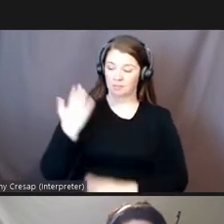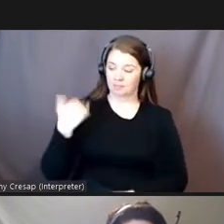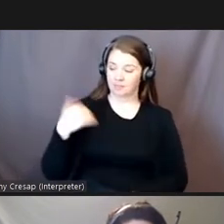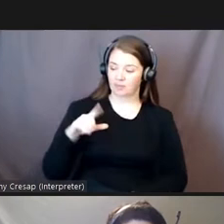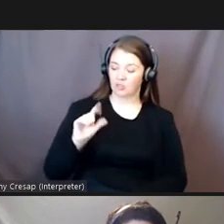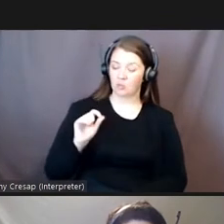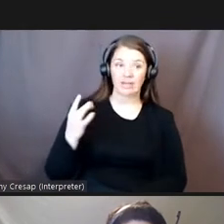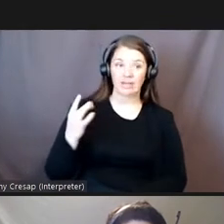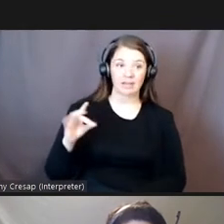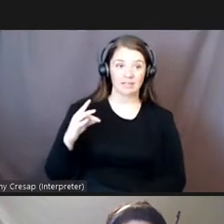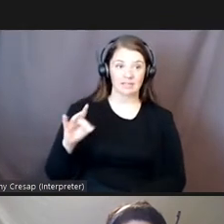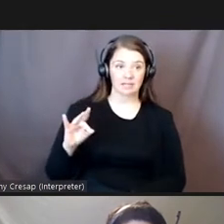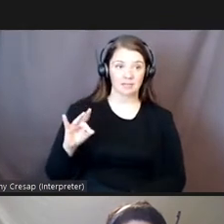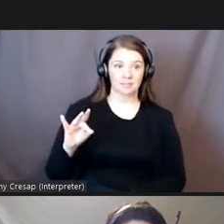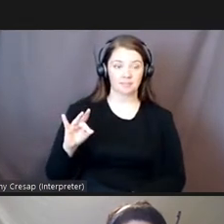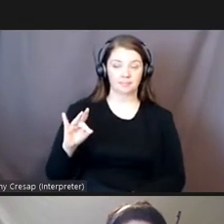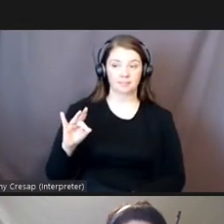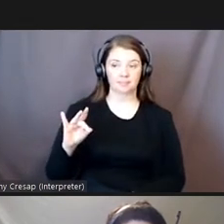2018,